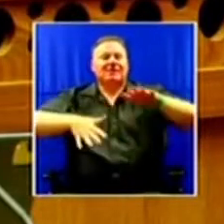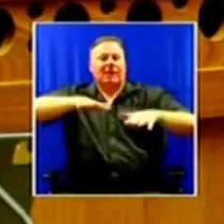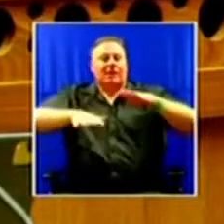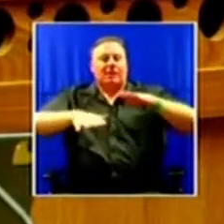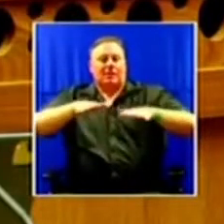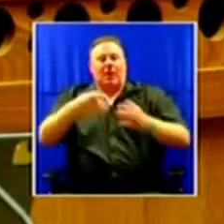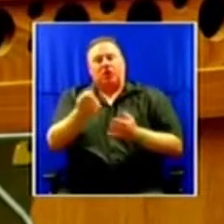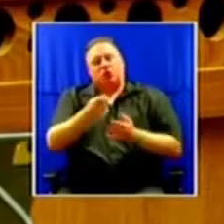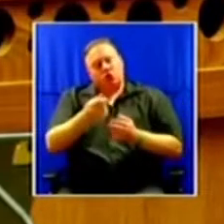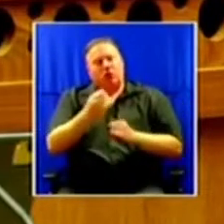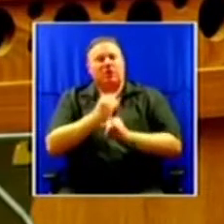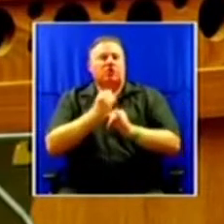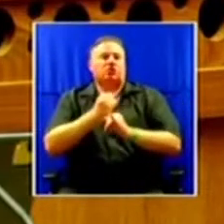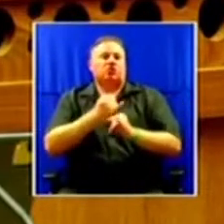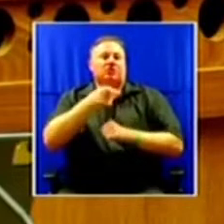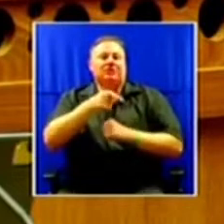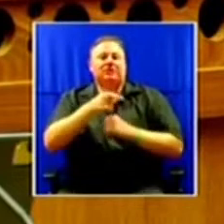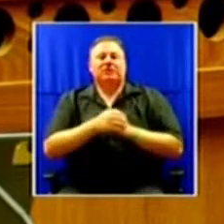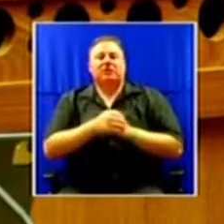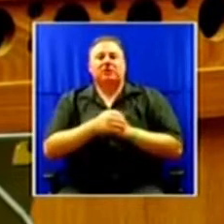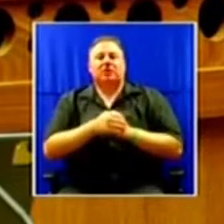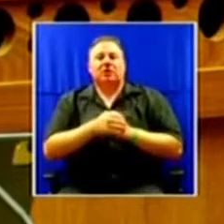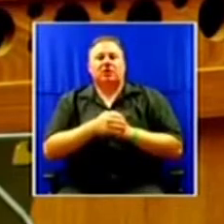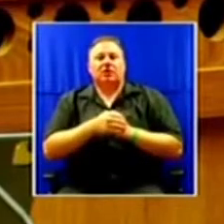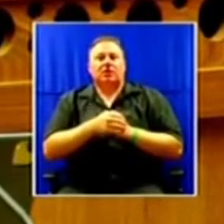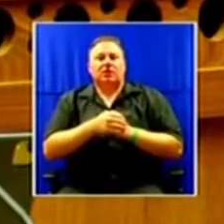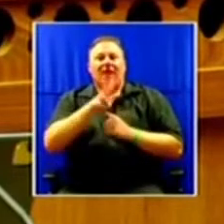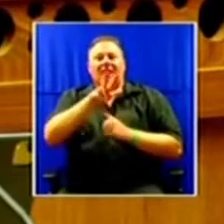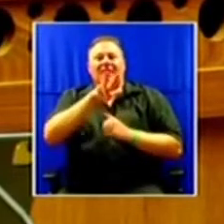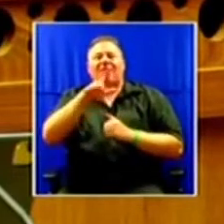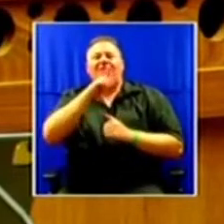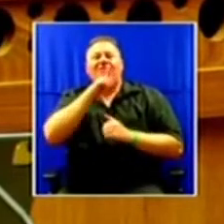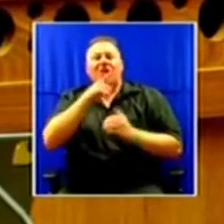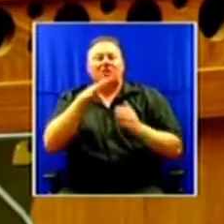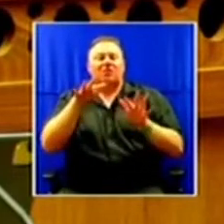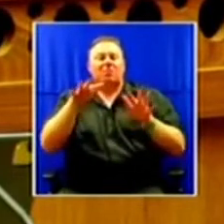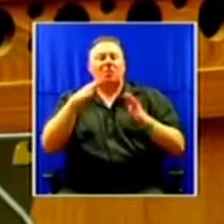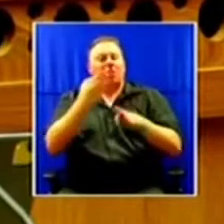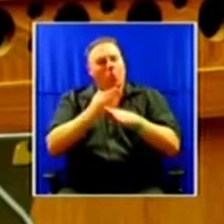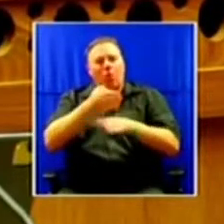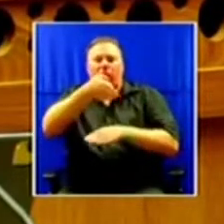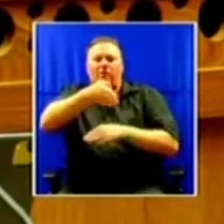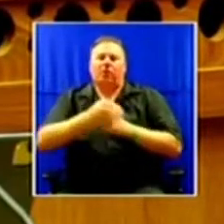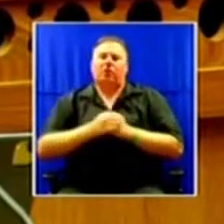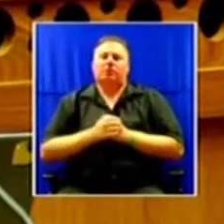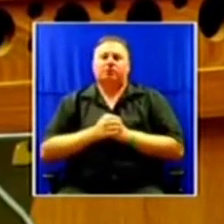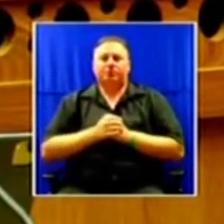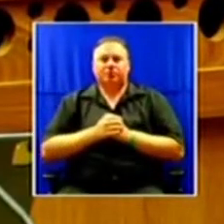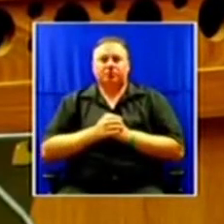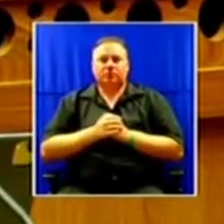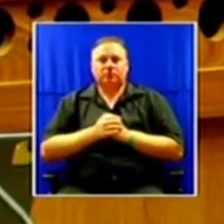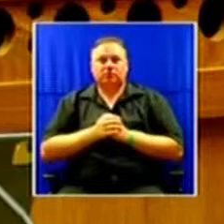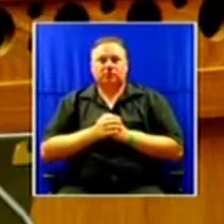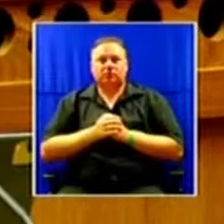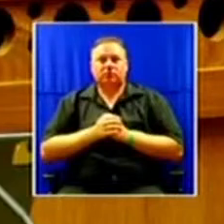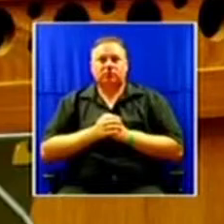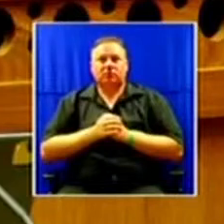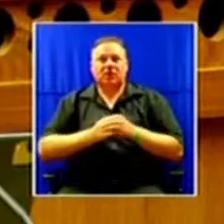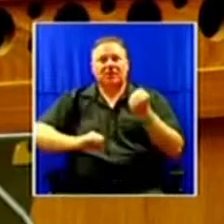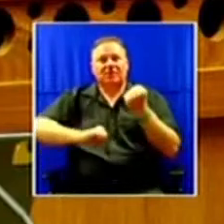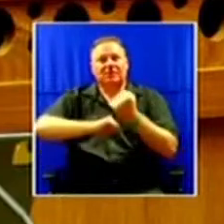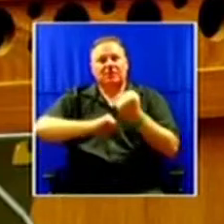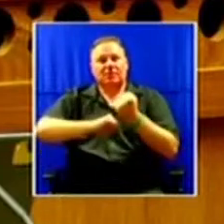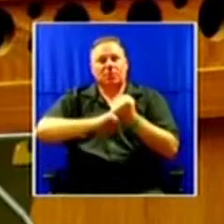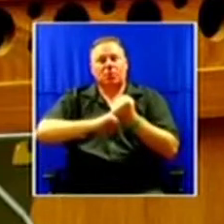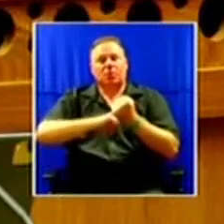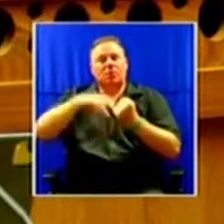employs well over 85,000 workers. Support for black small-scale